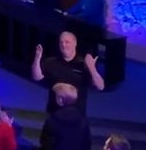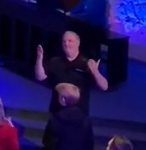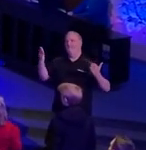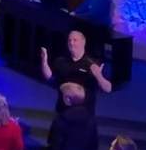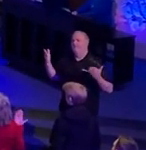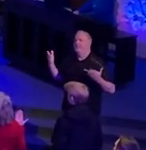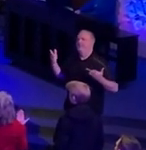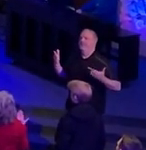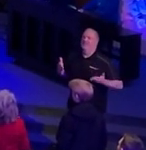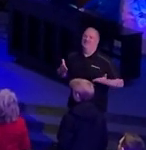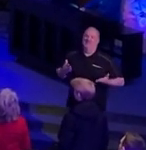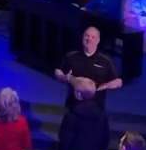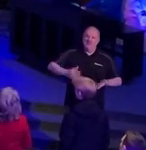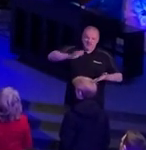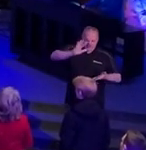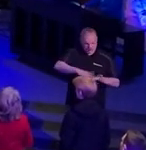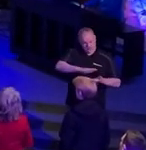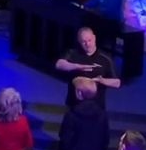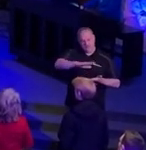joyous strains.